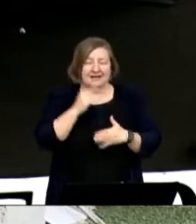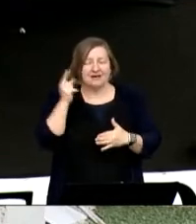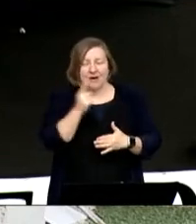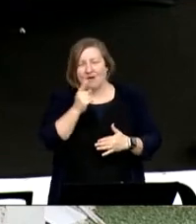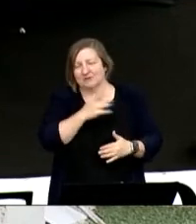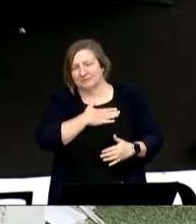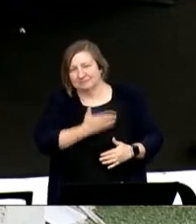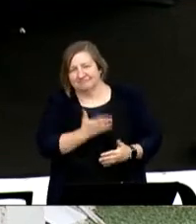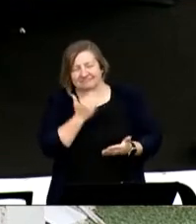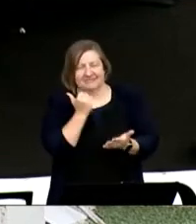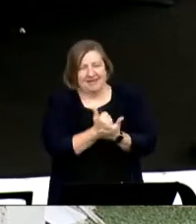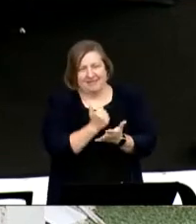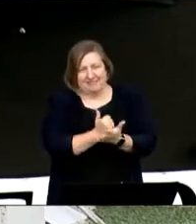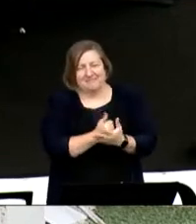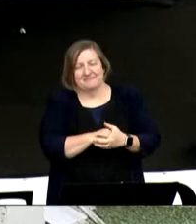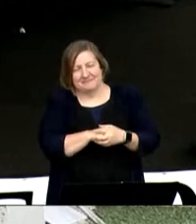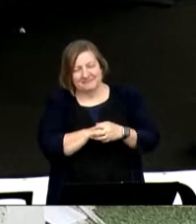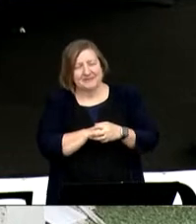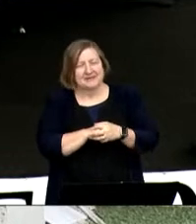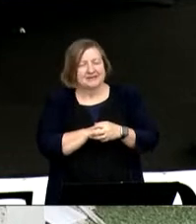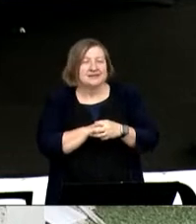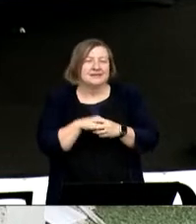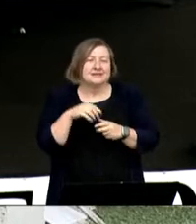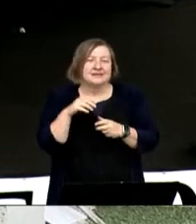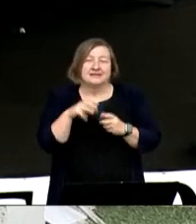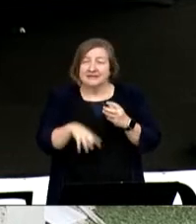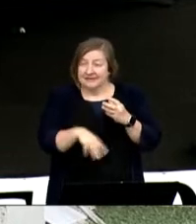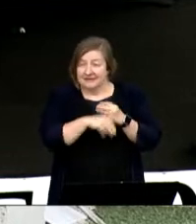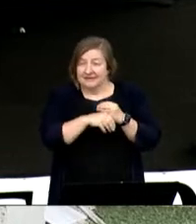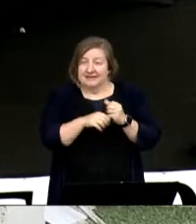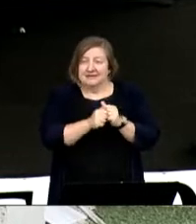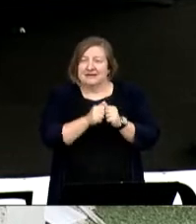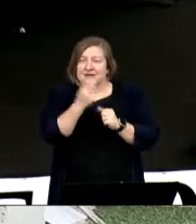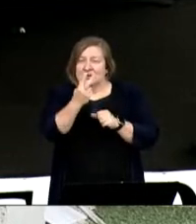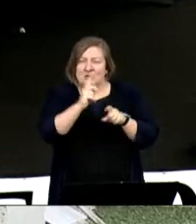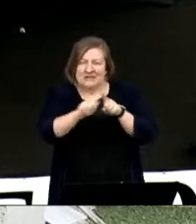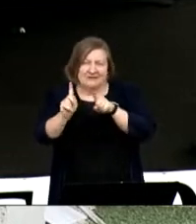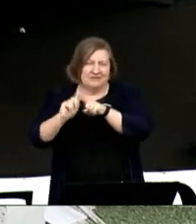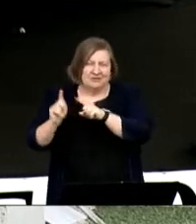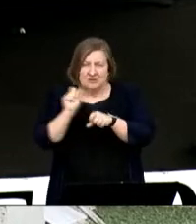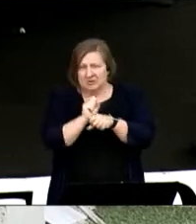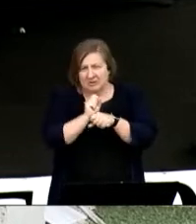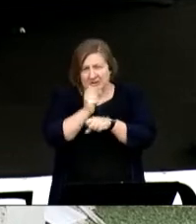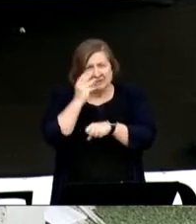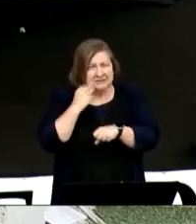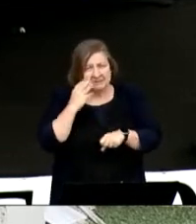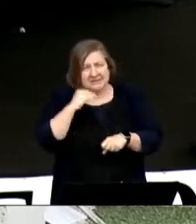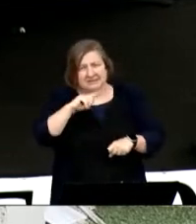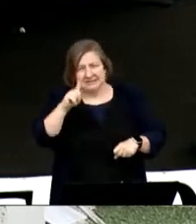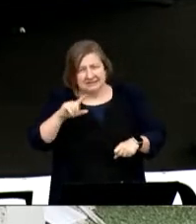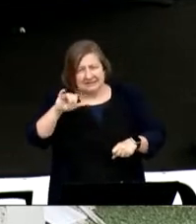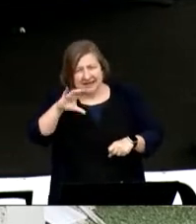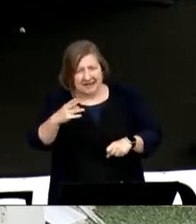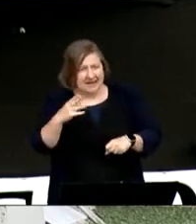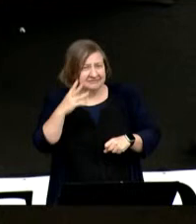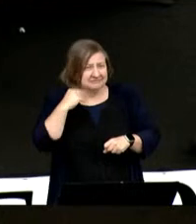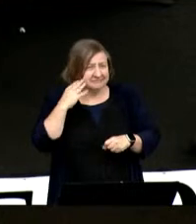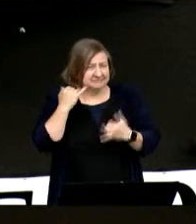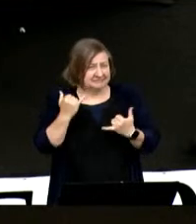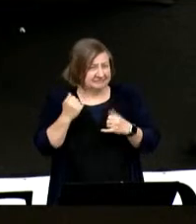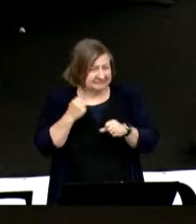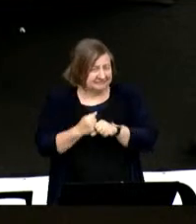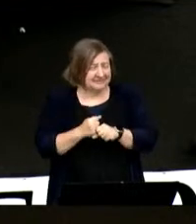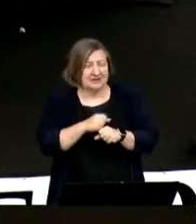always willing to help out. In addition to the two different work experiences that Zach has had this school year